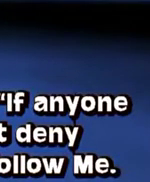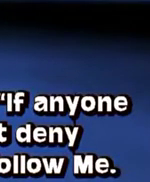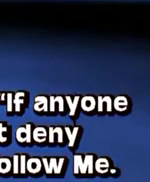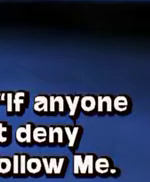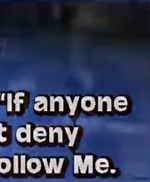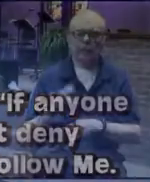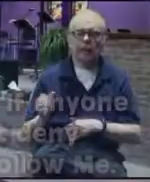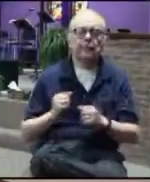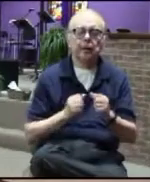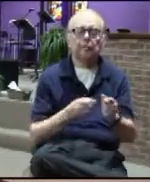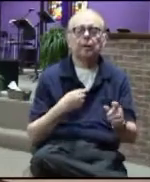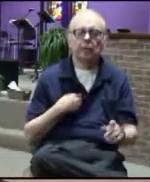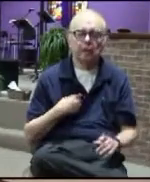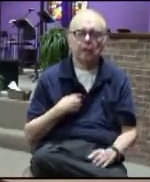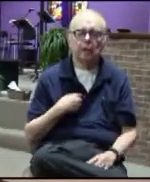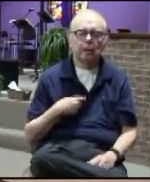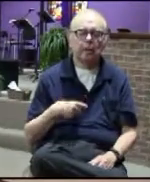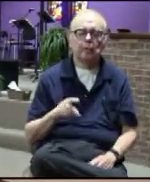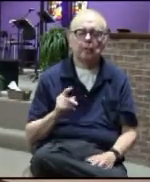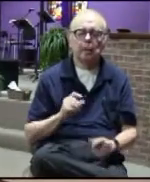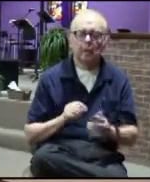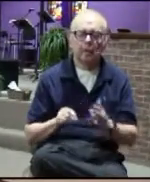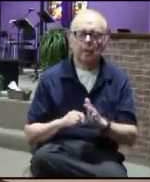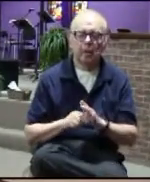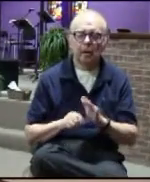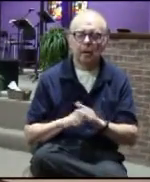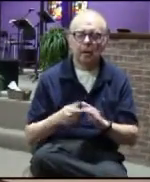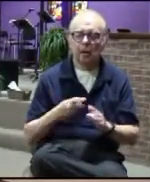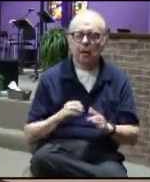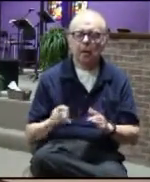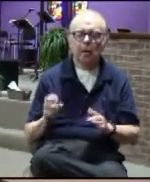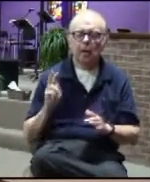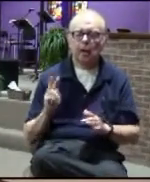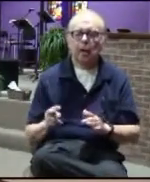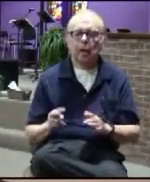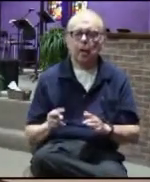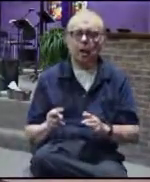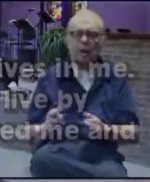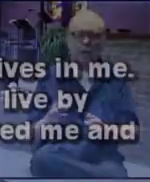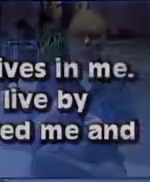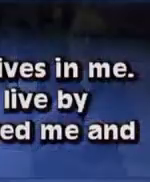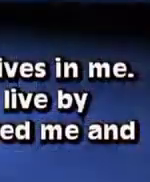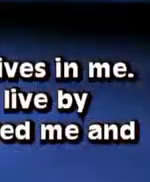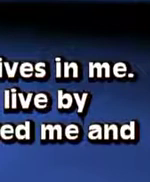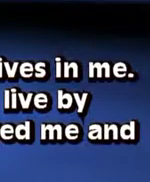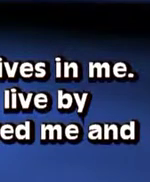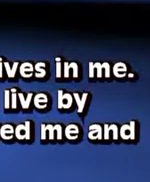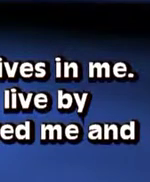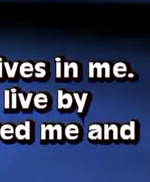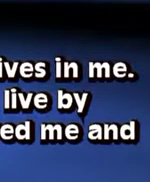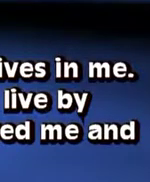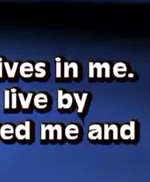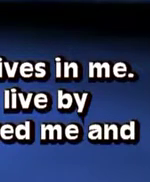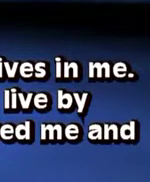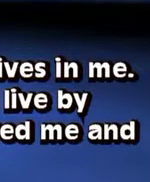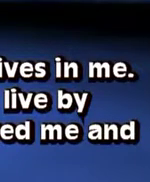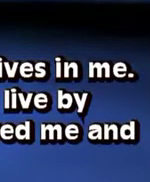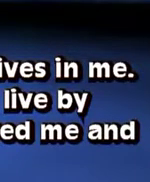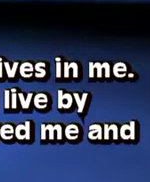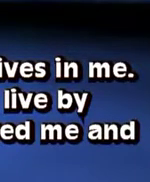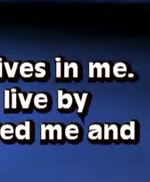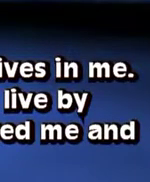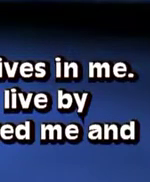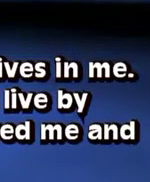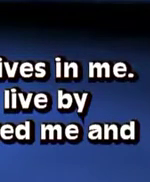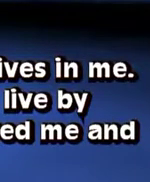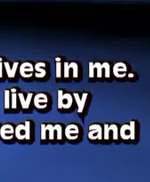the cross and follow me Paul writes in Galatians chapter 2 verse number 20 I have been crucified with Christ and I no longer live but Christ lives in